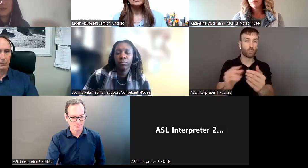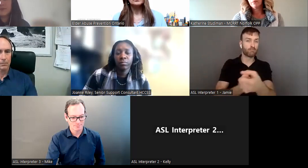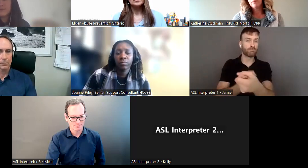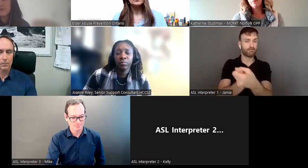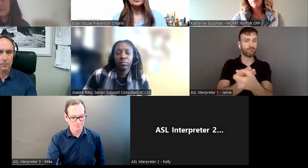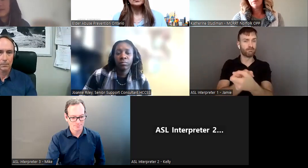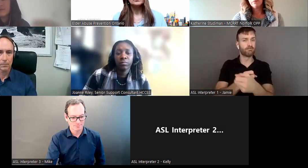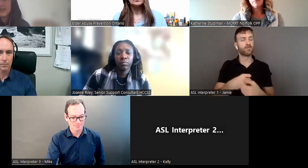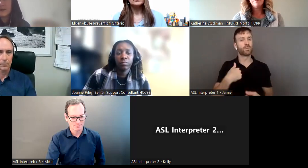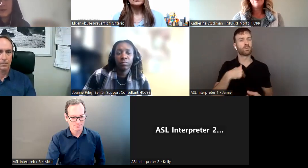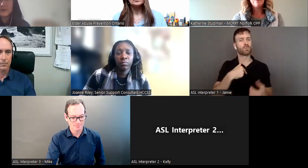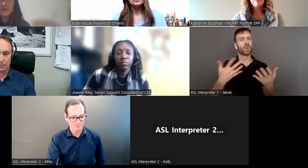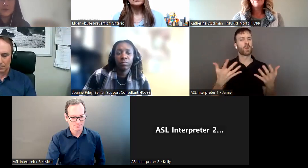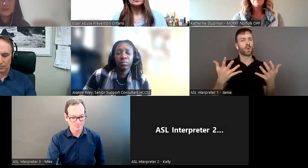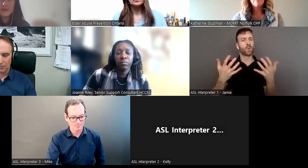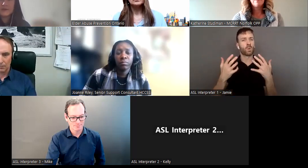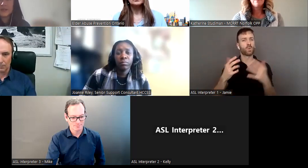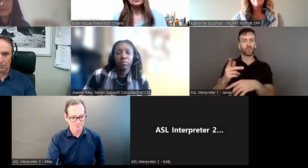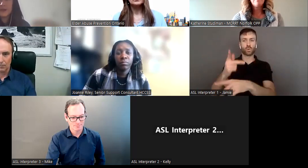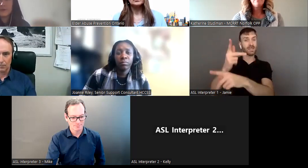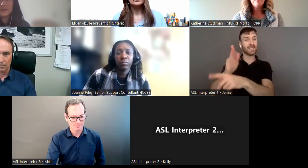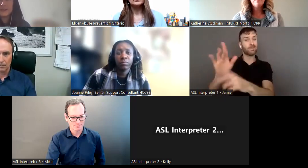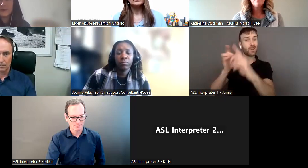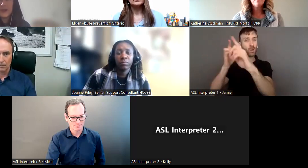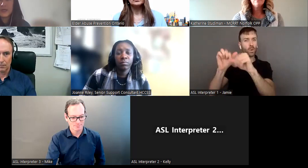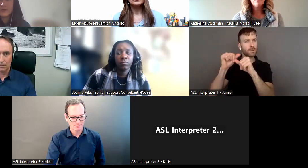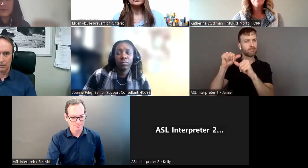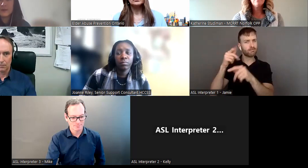to, keep and maintain people's goals. And oftentimes that goal